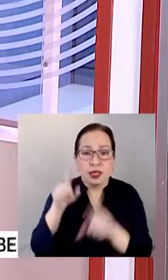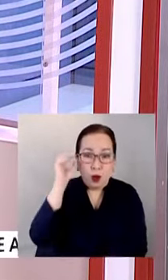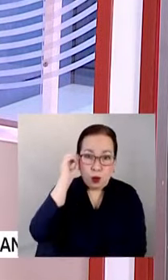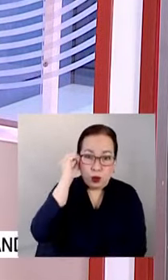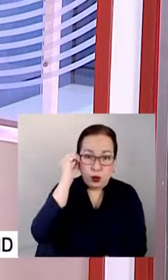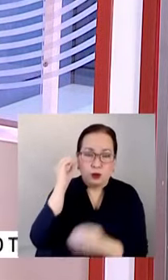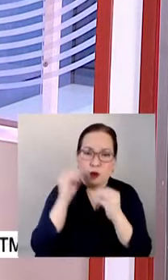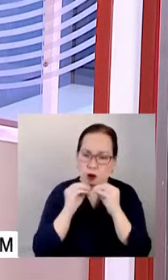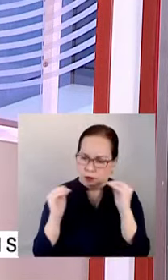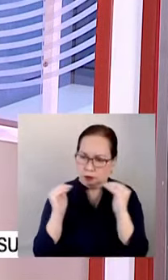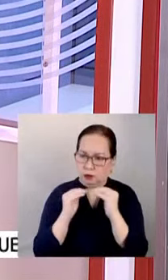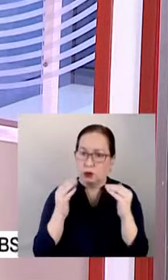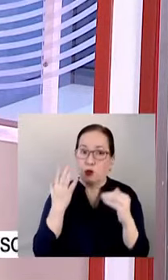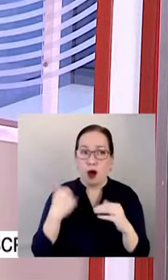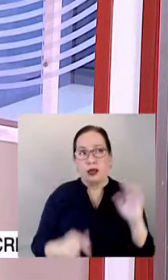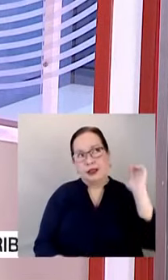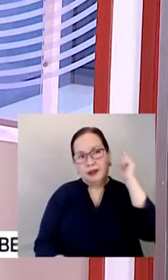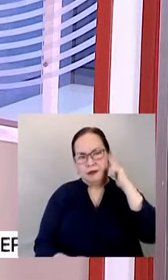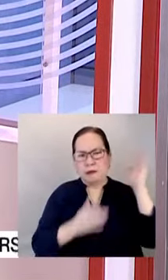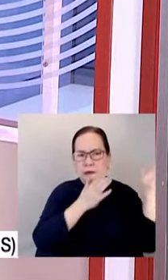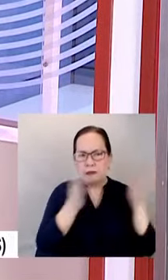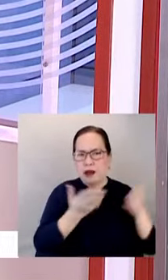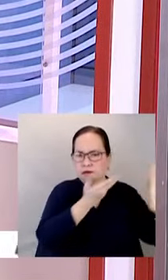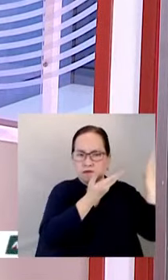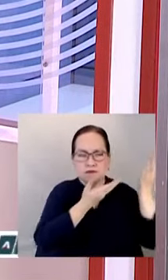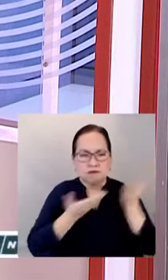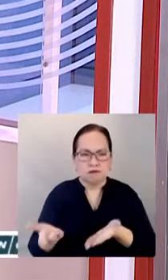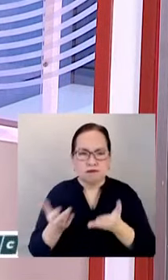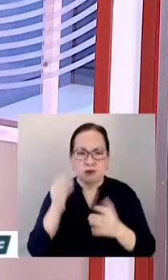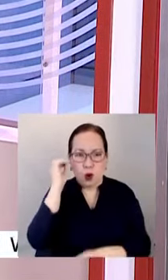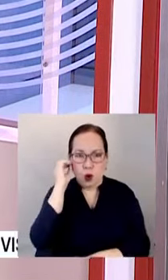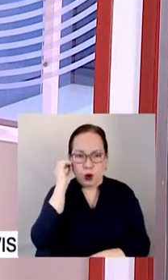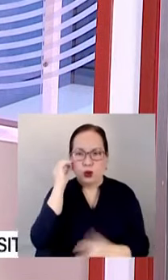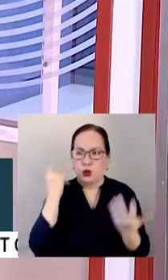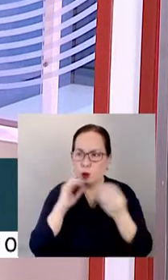to import onions to stabilize prices. Adrian Ayalin gives us details.